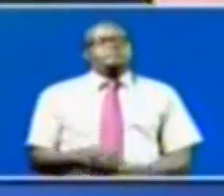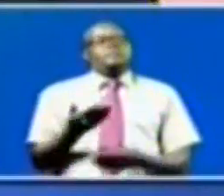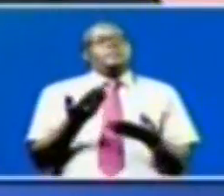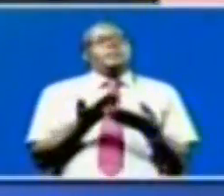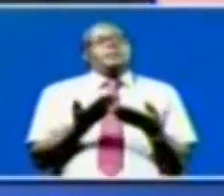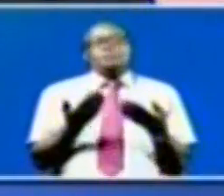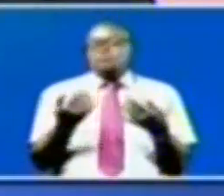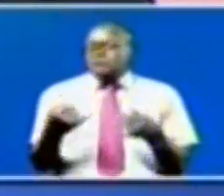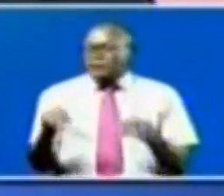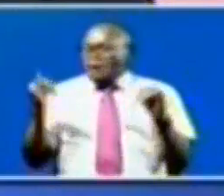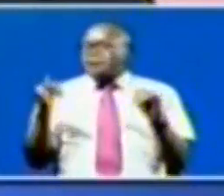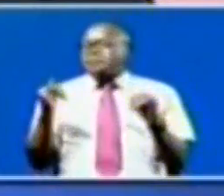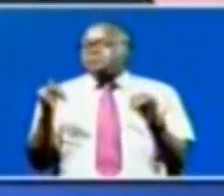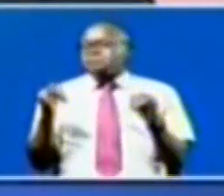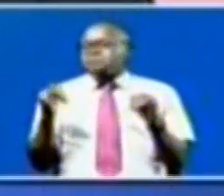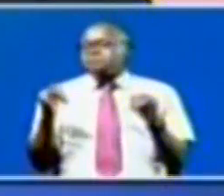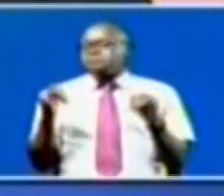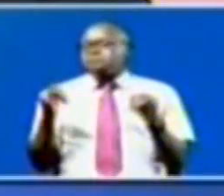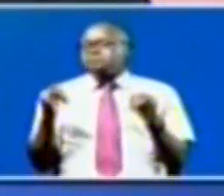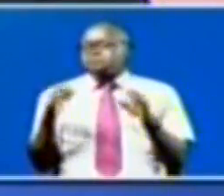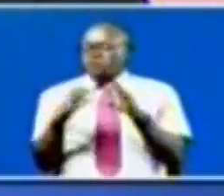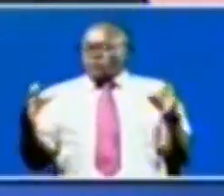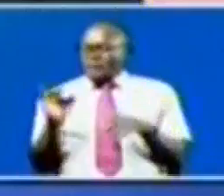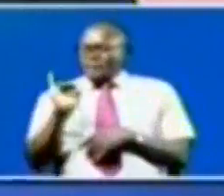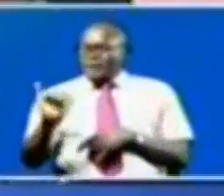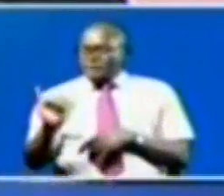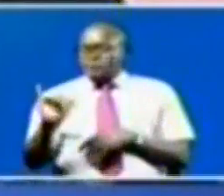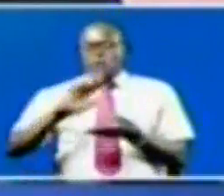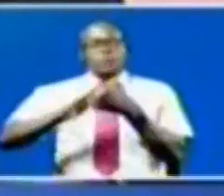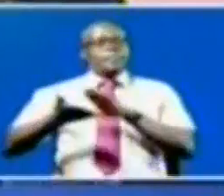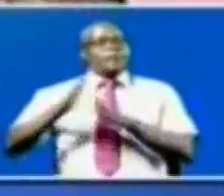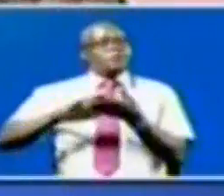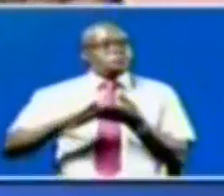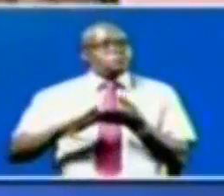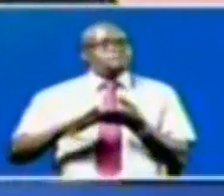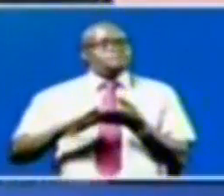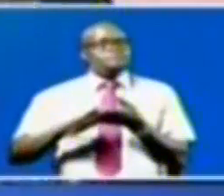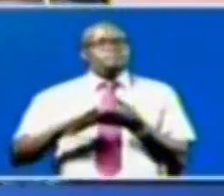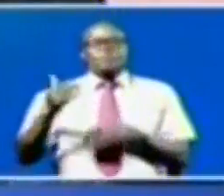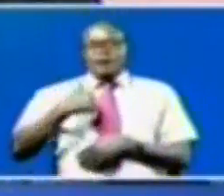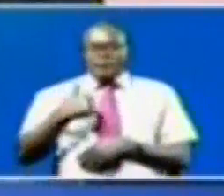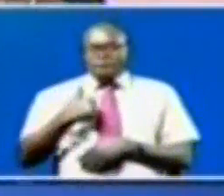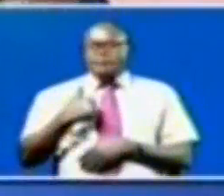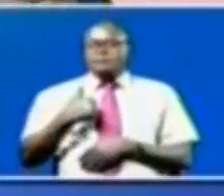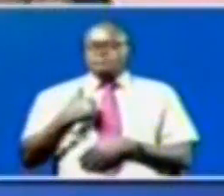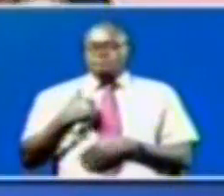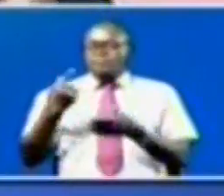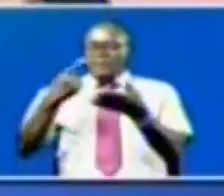attempt to try and expand that place without having the